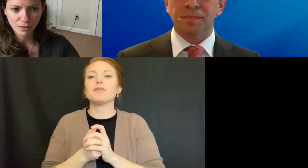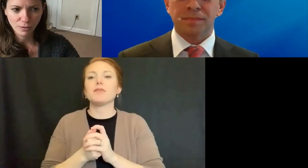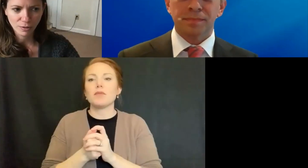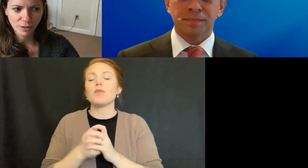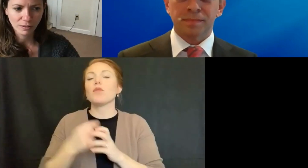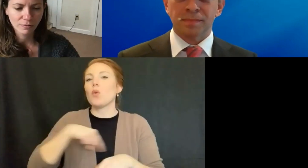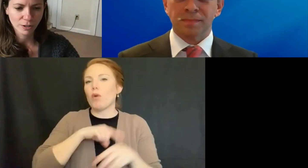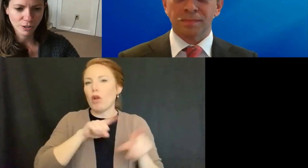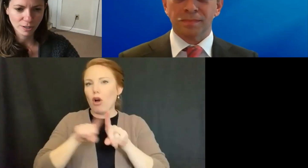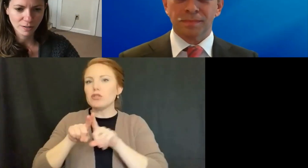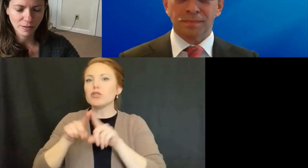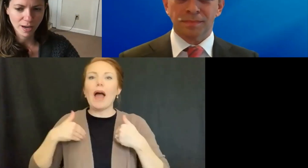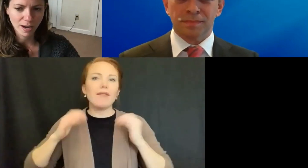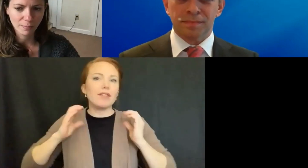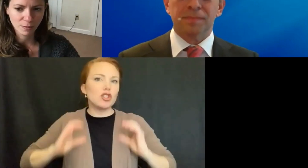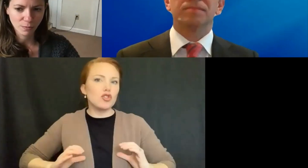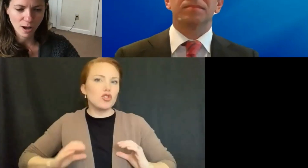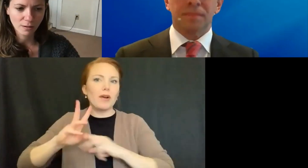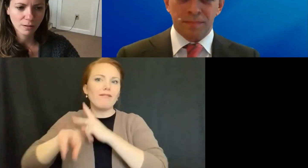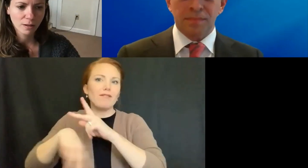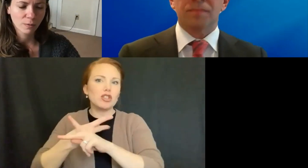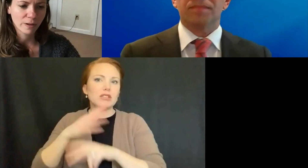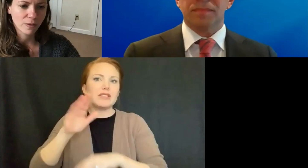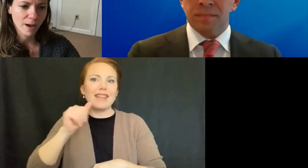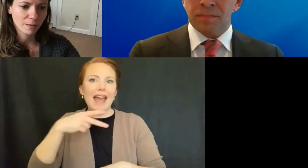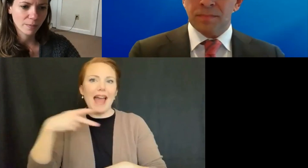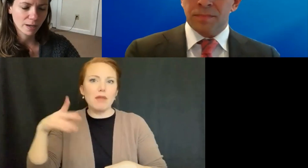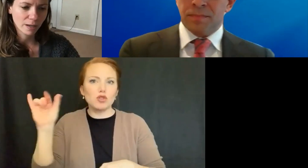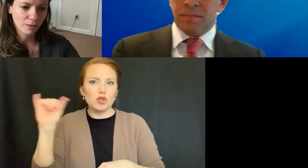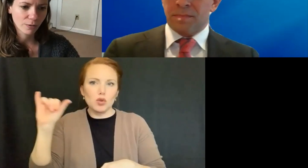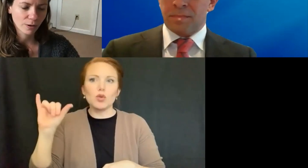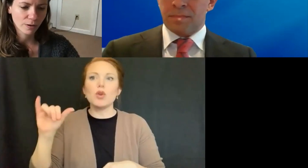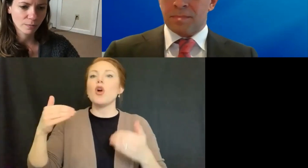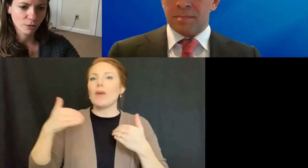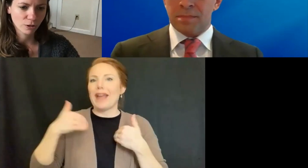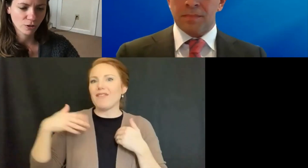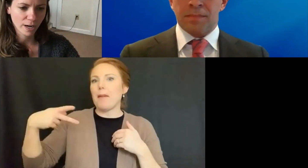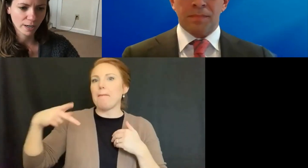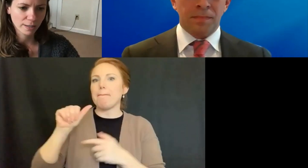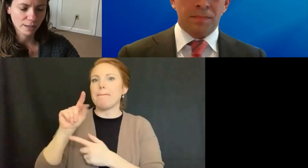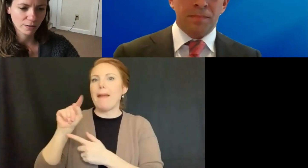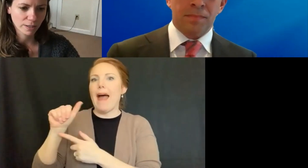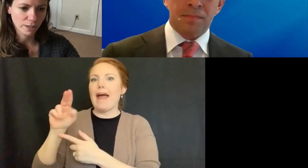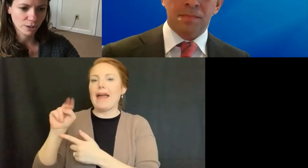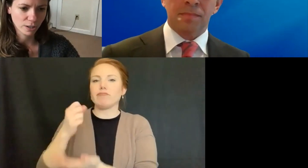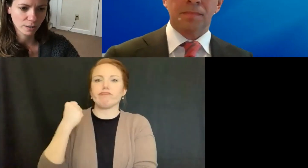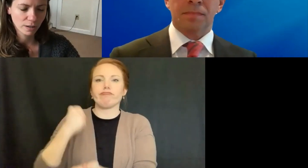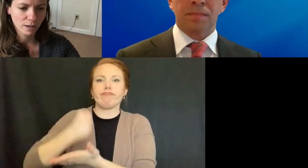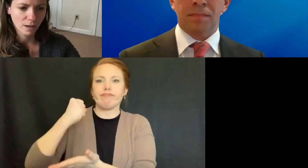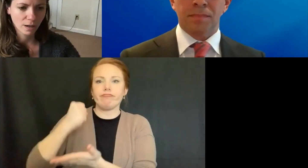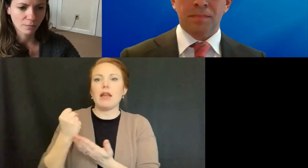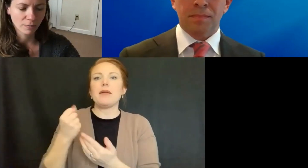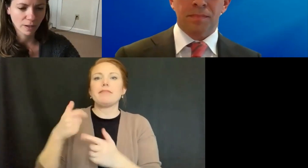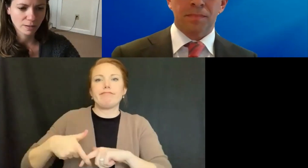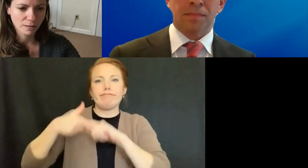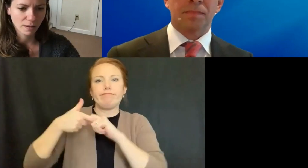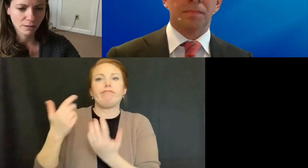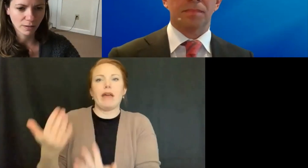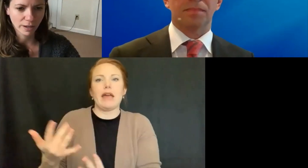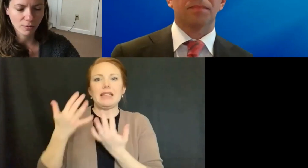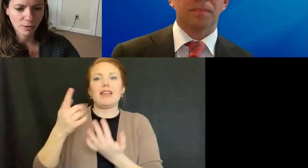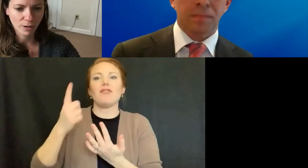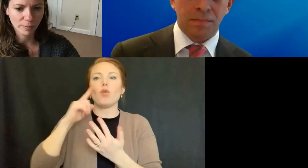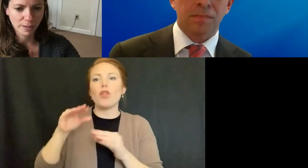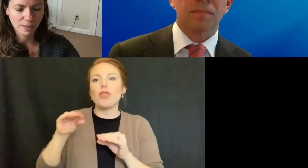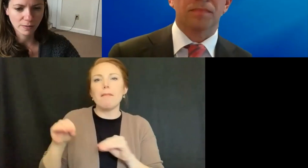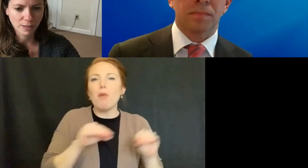have consumer versions of the app as well. We have a patent pending for the motion tracking synchronization. That's the